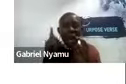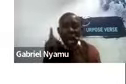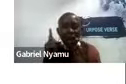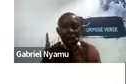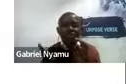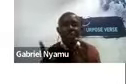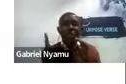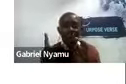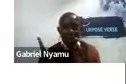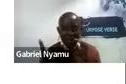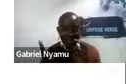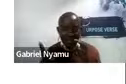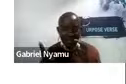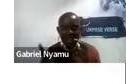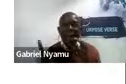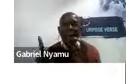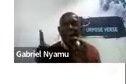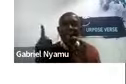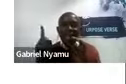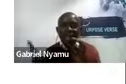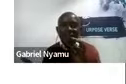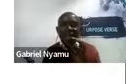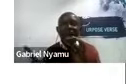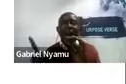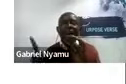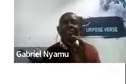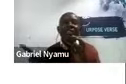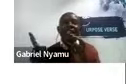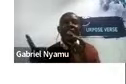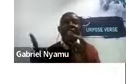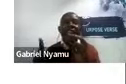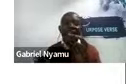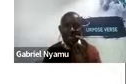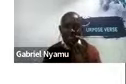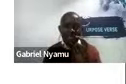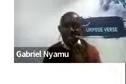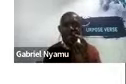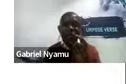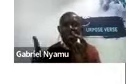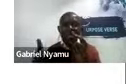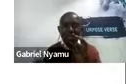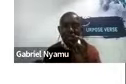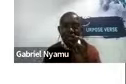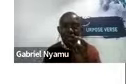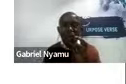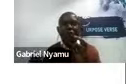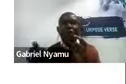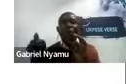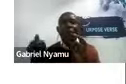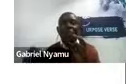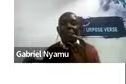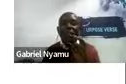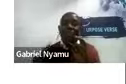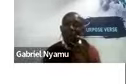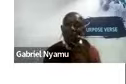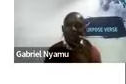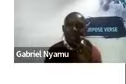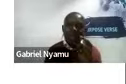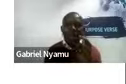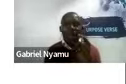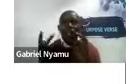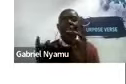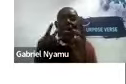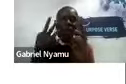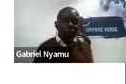themselves are not the purpose, but the gifts are the fundraising on the sponsorship to implement your